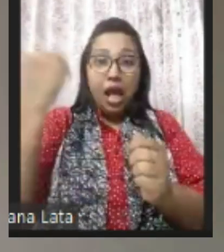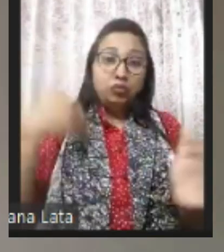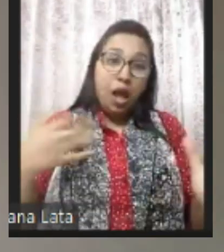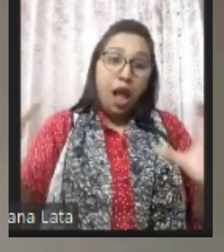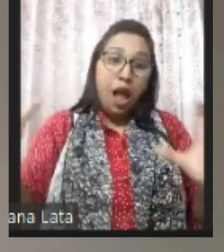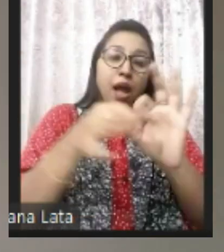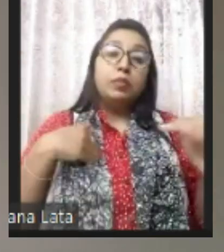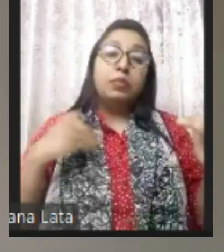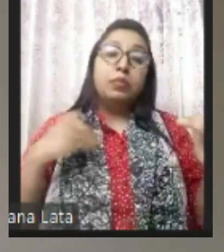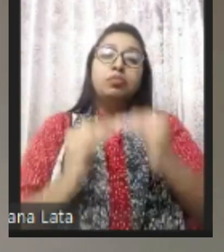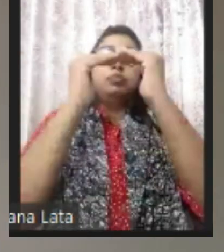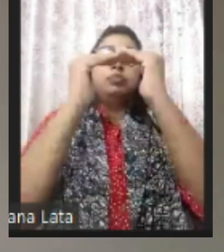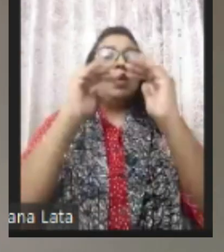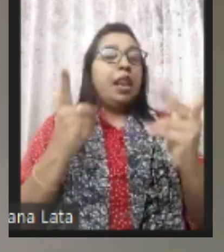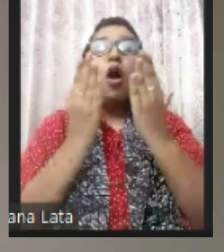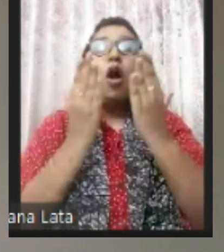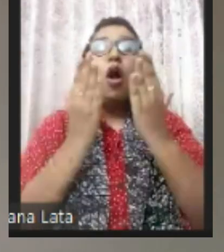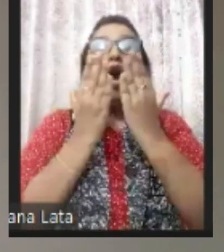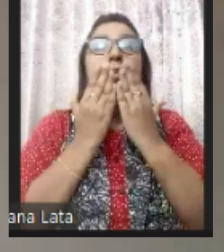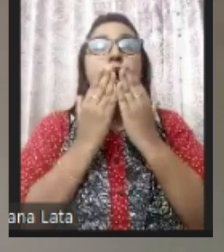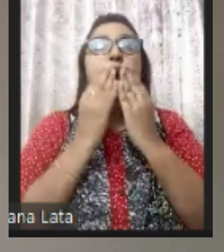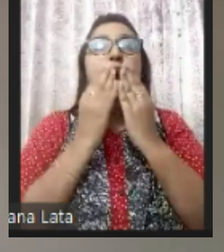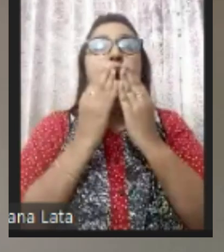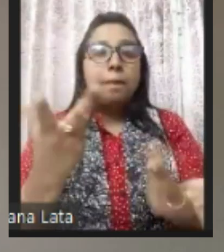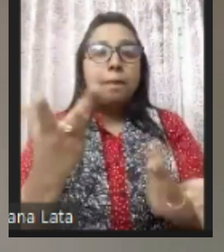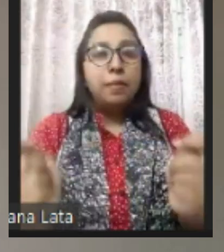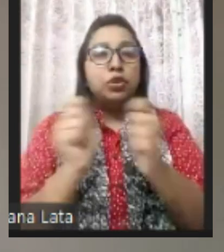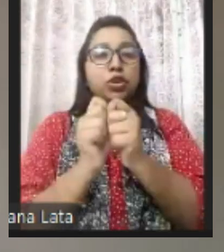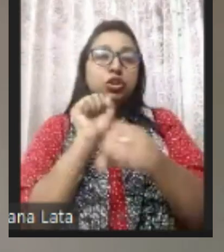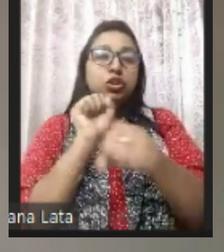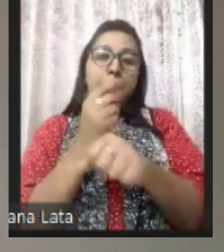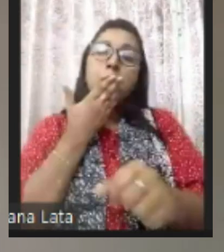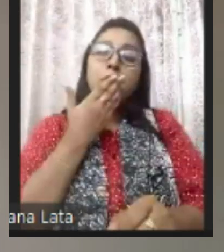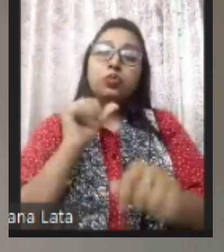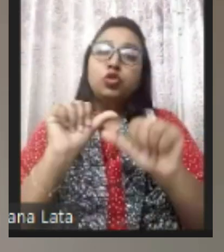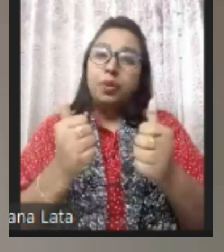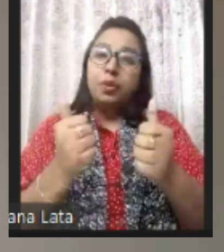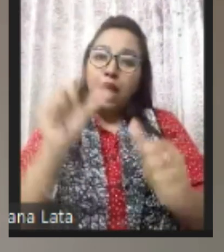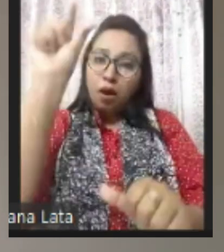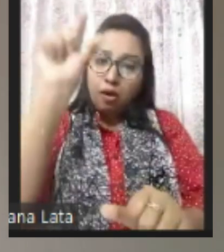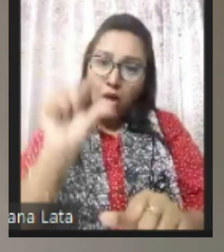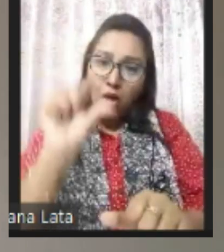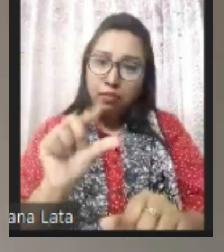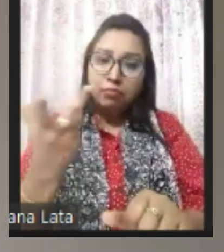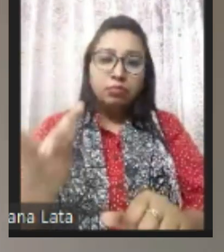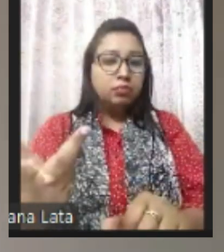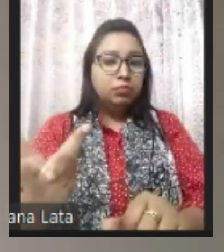very unfortunately, women with disability are doubly disadvantaged.